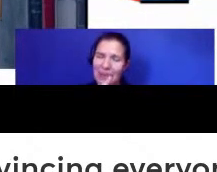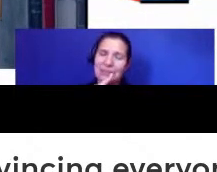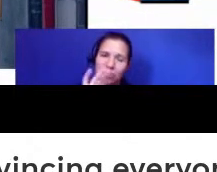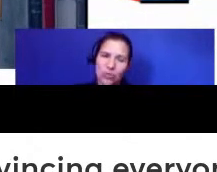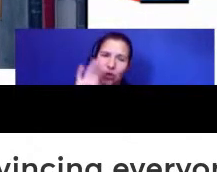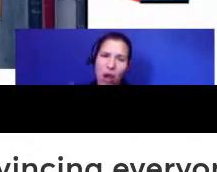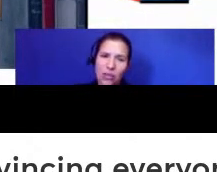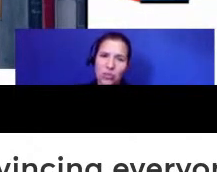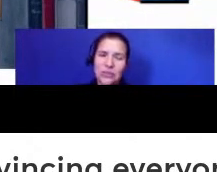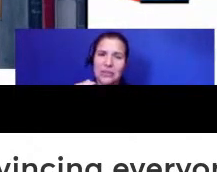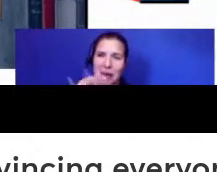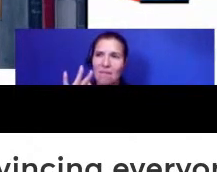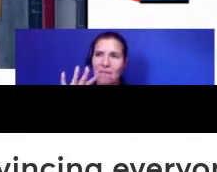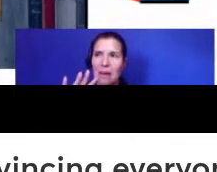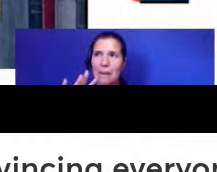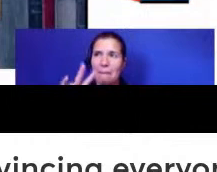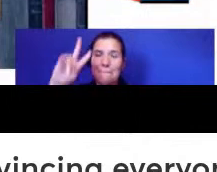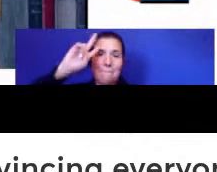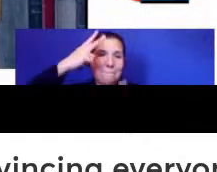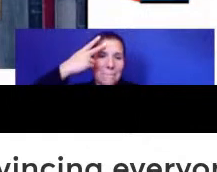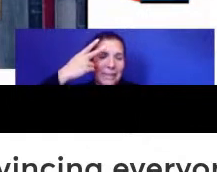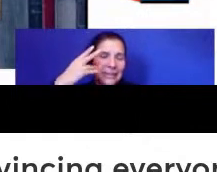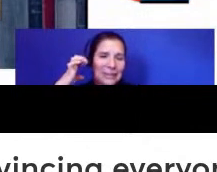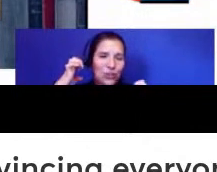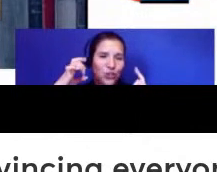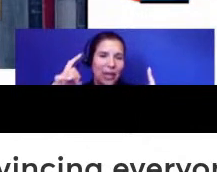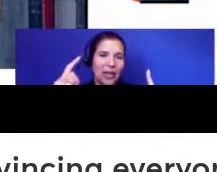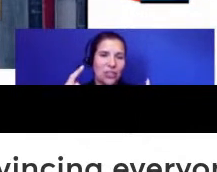of miseducation. If we want to